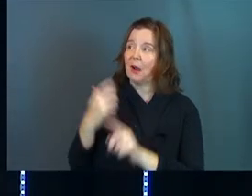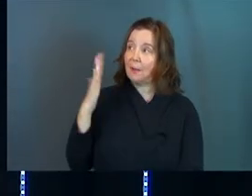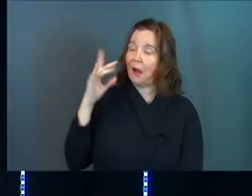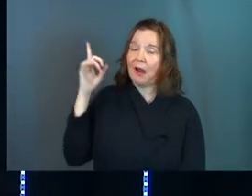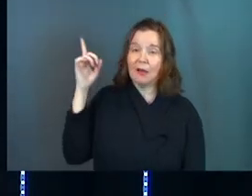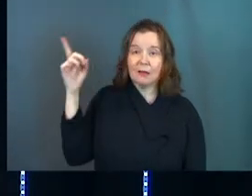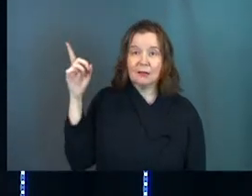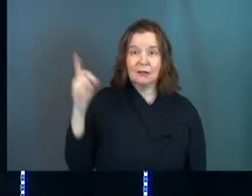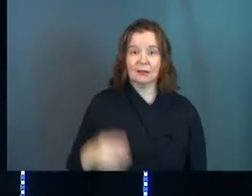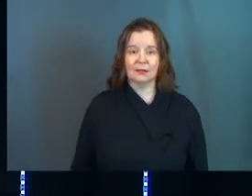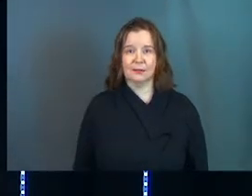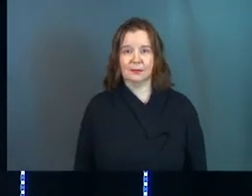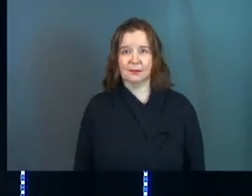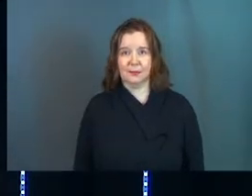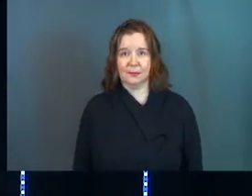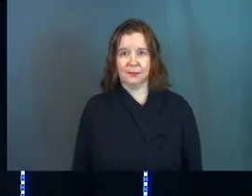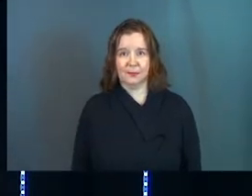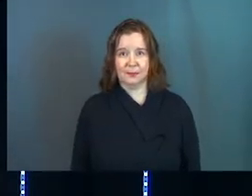from God.